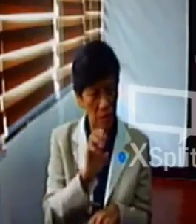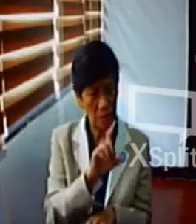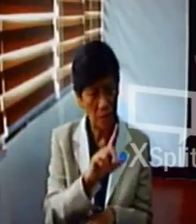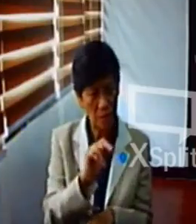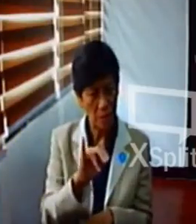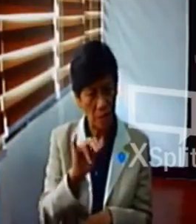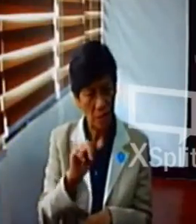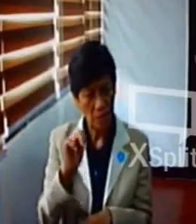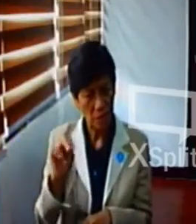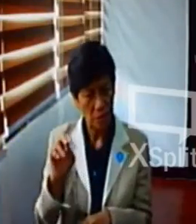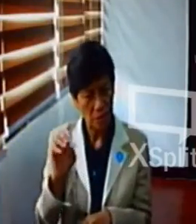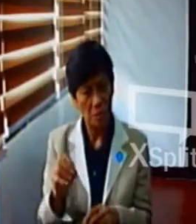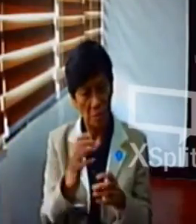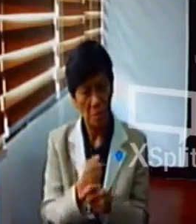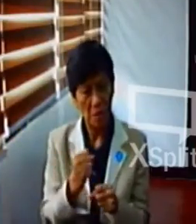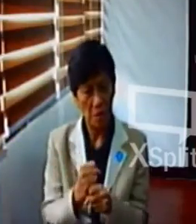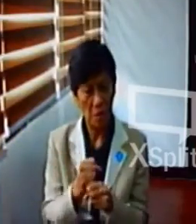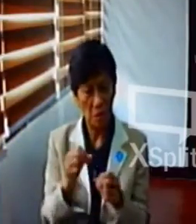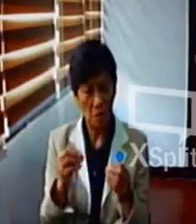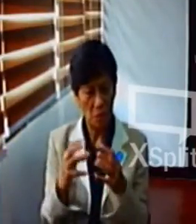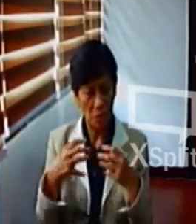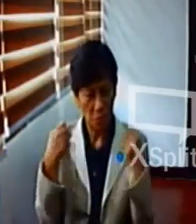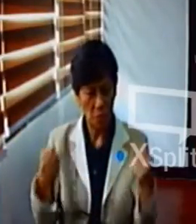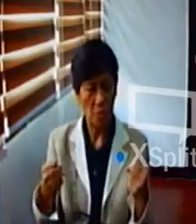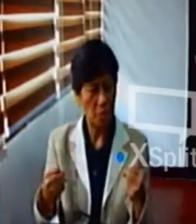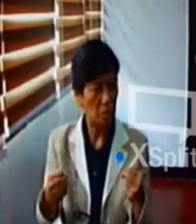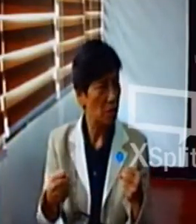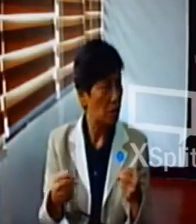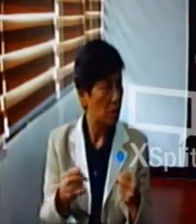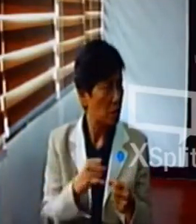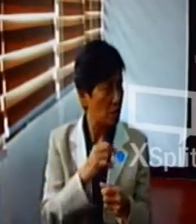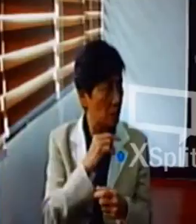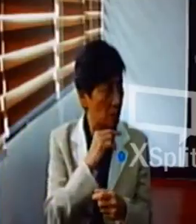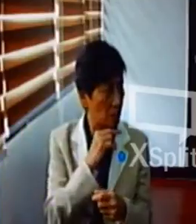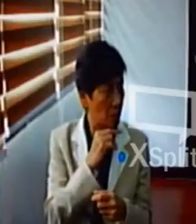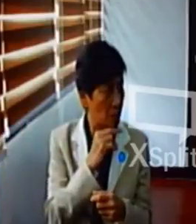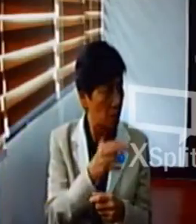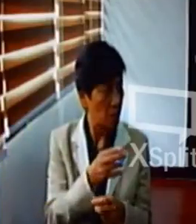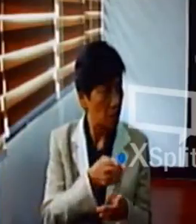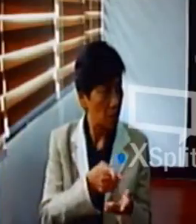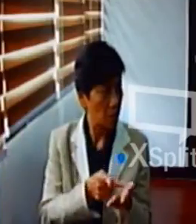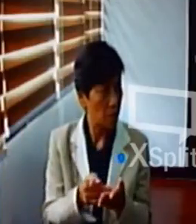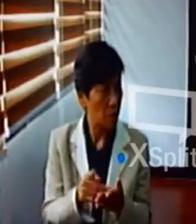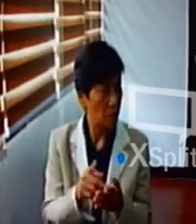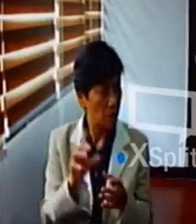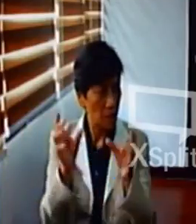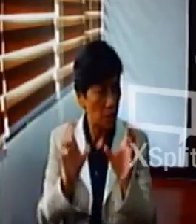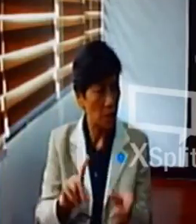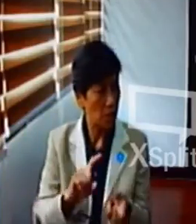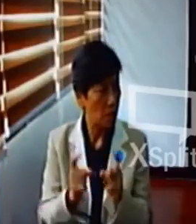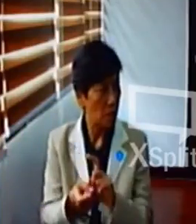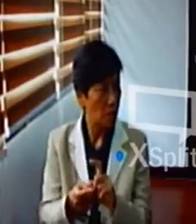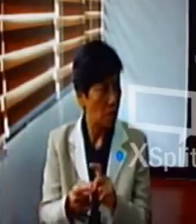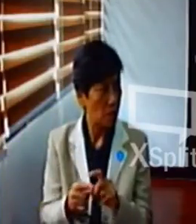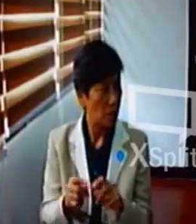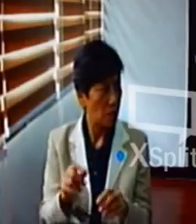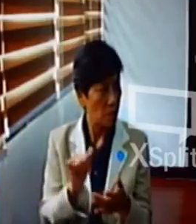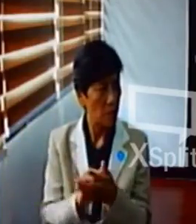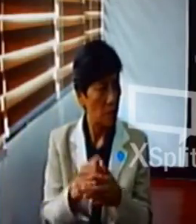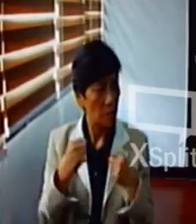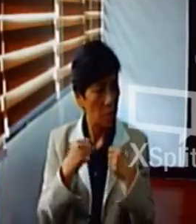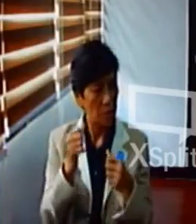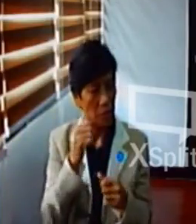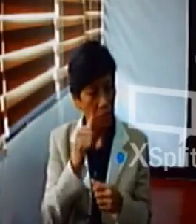stronger, it's not purely a climate change phenomena. It has always occurred. It's